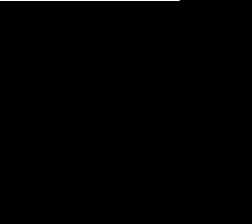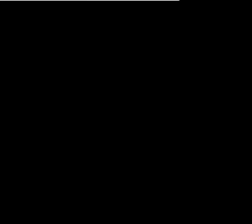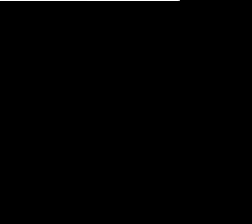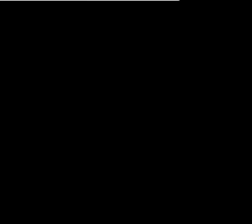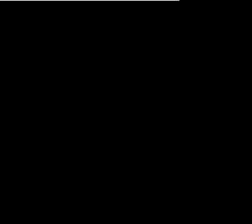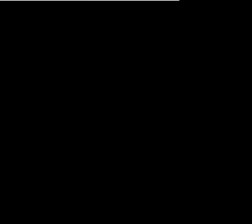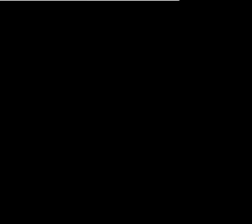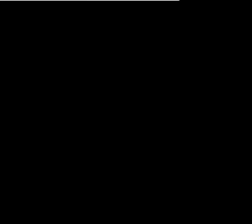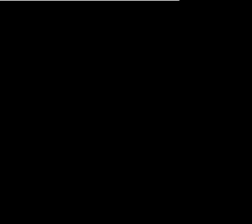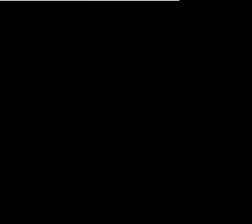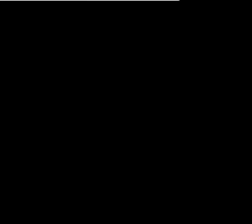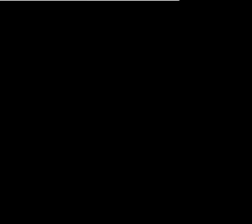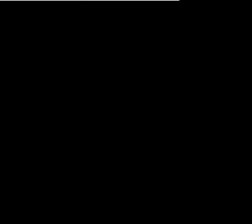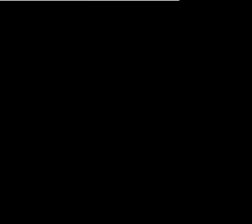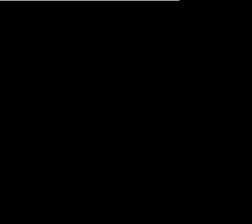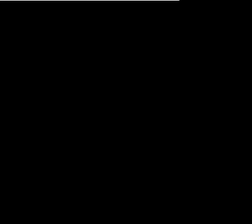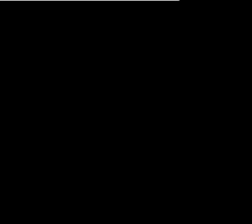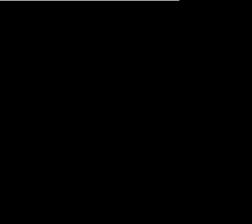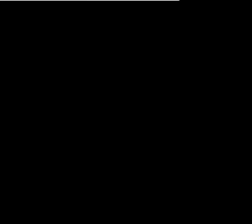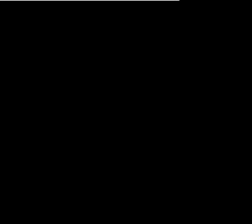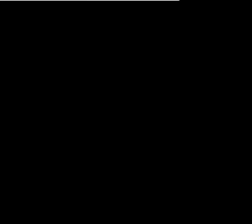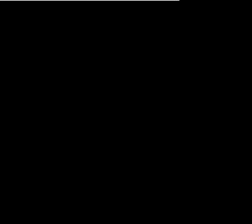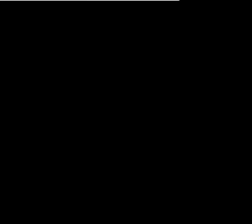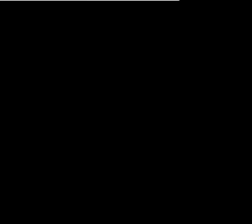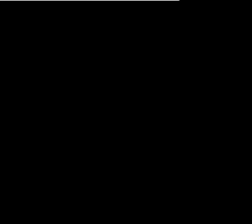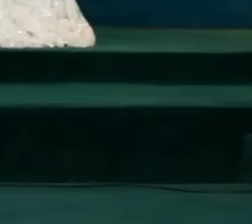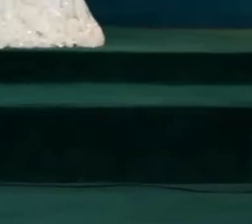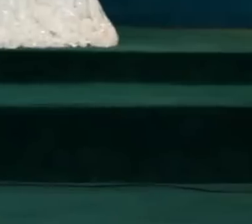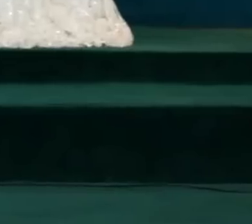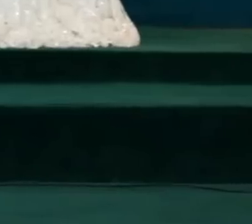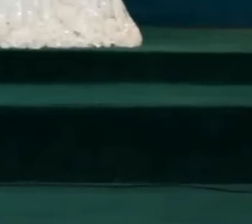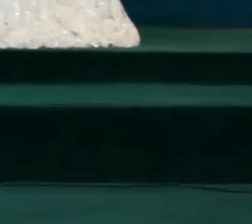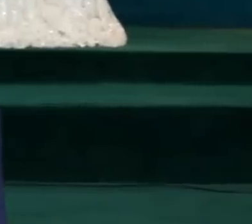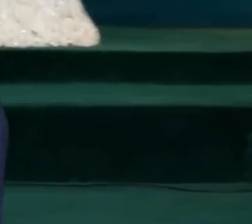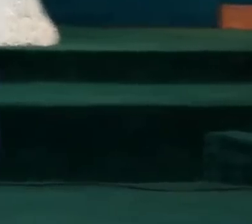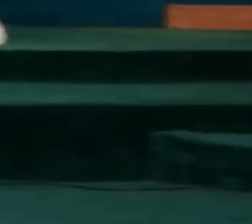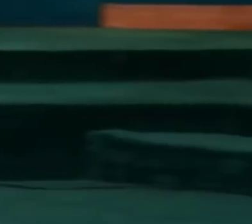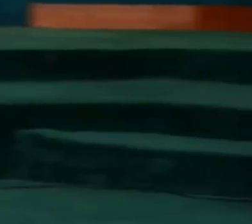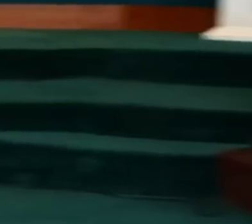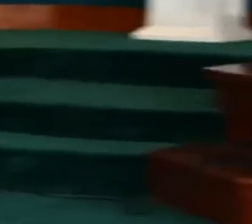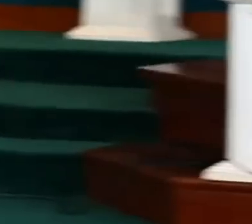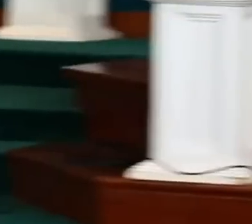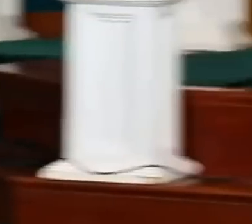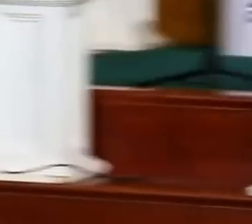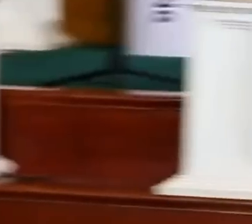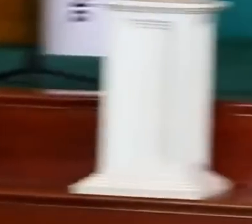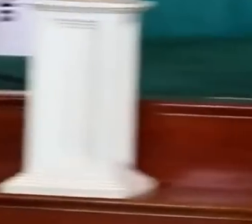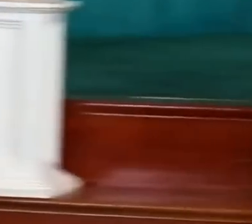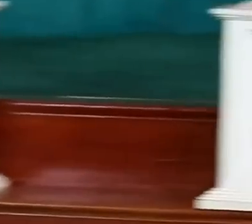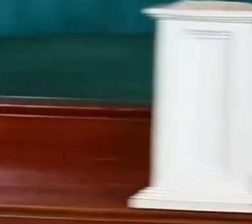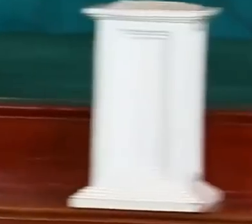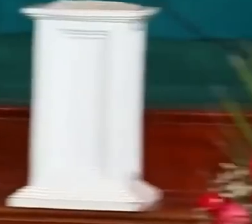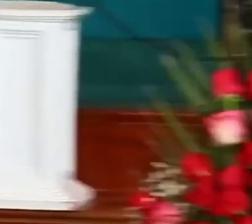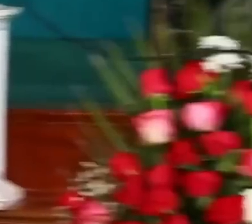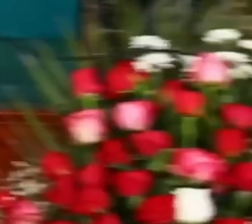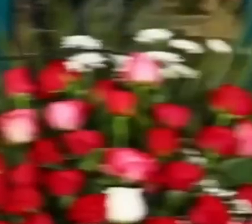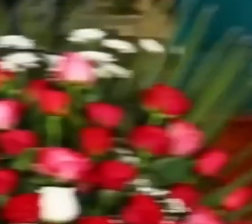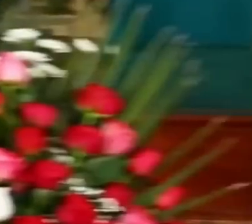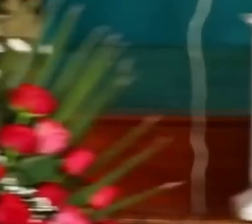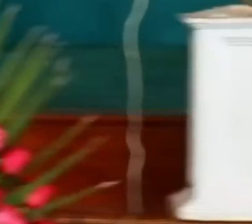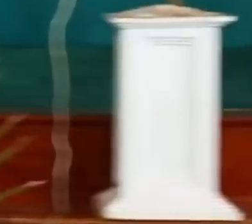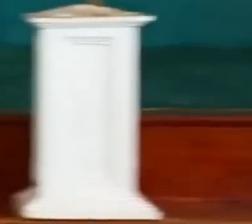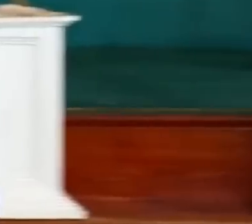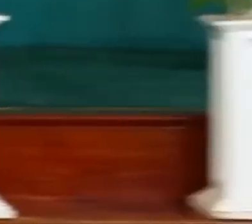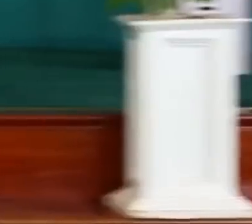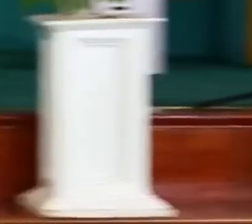See, the lion of the tribe of Judah, the root of